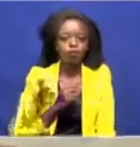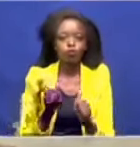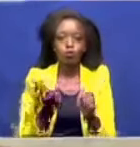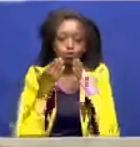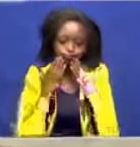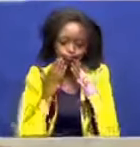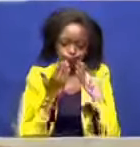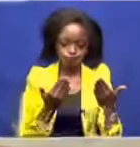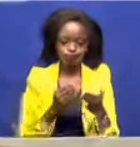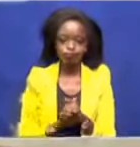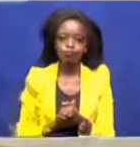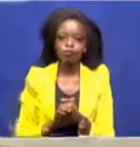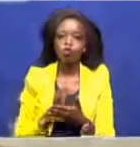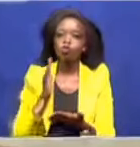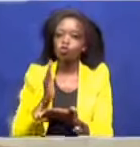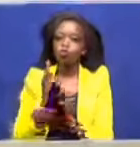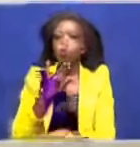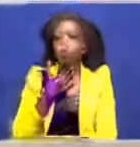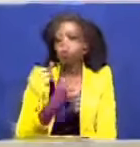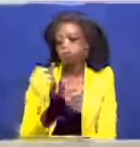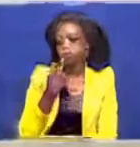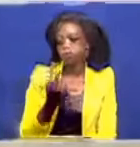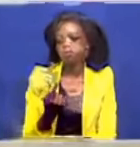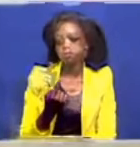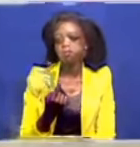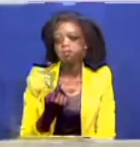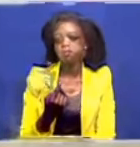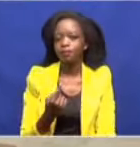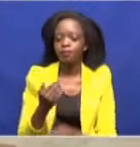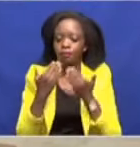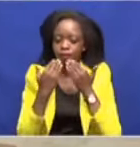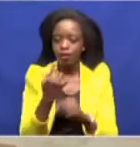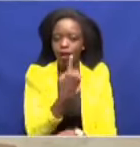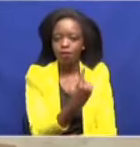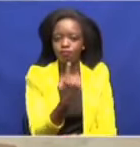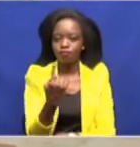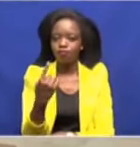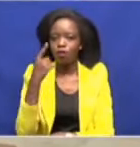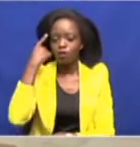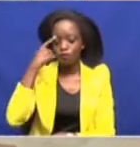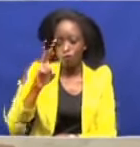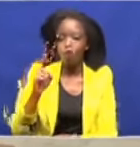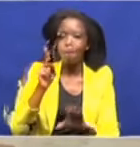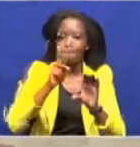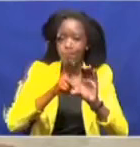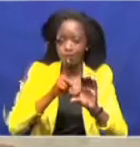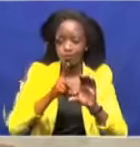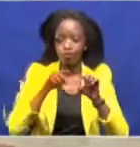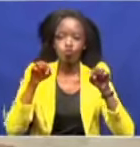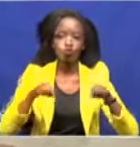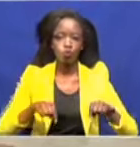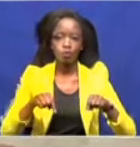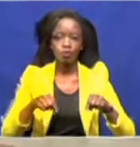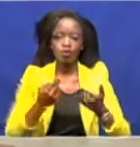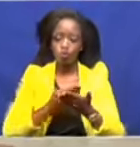you. Indeed, I also want to say, acknowledge and thank each one of you for the part that you have participated in